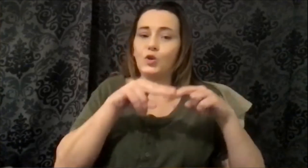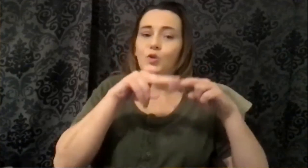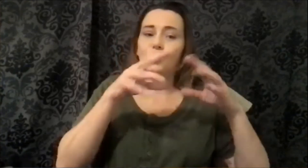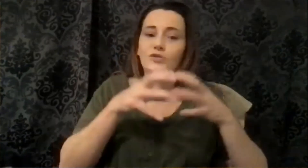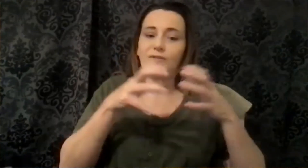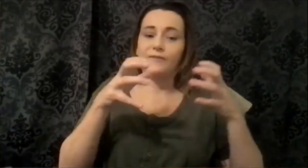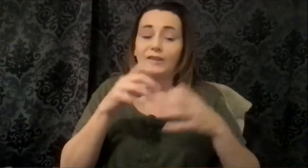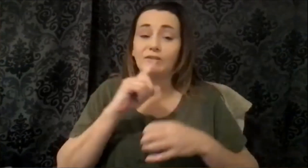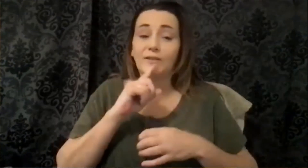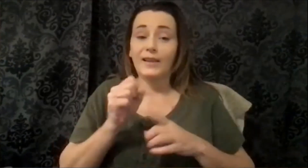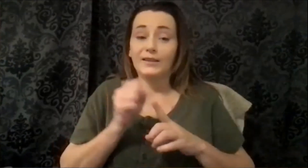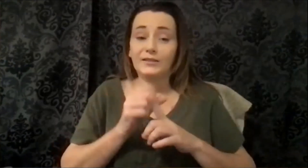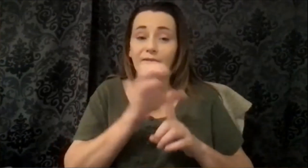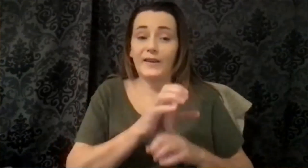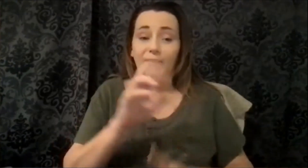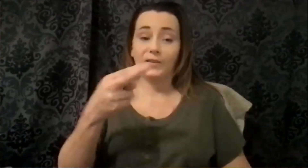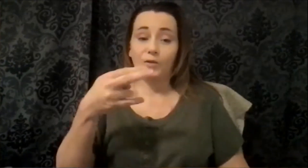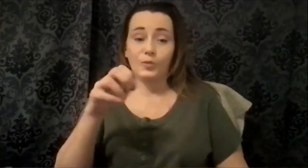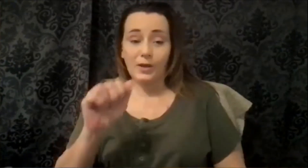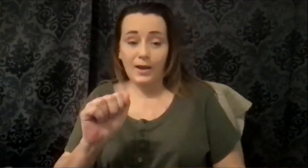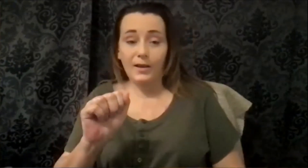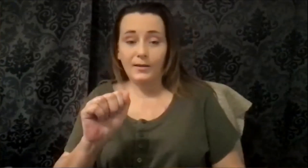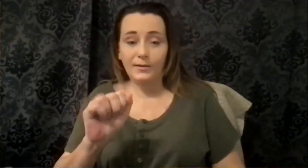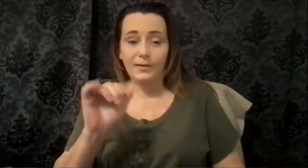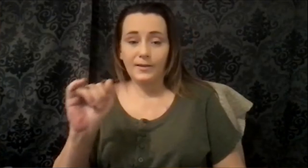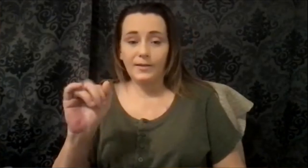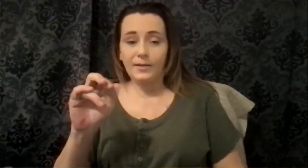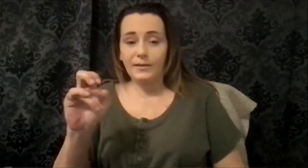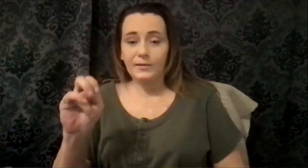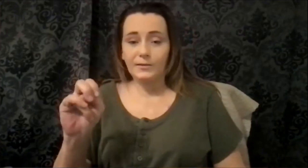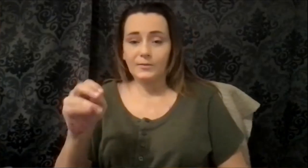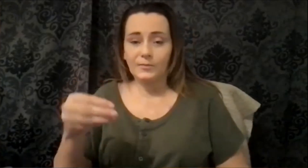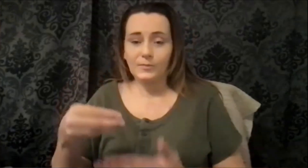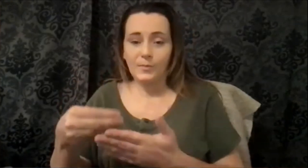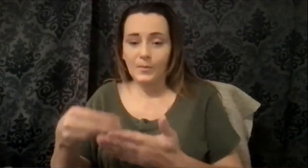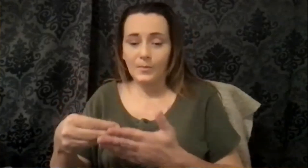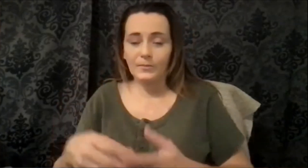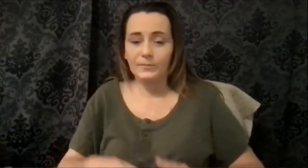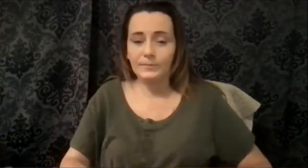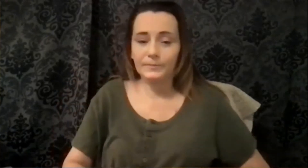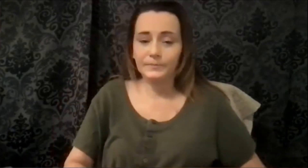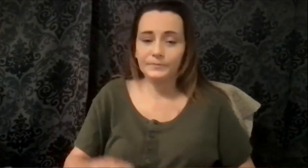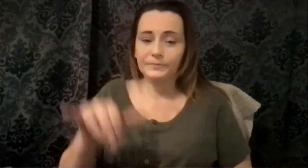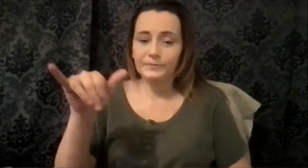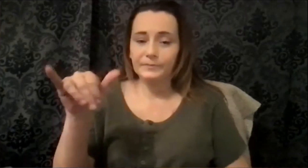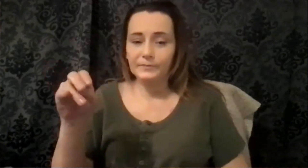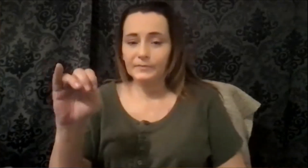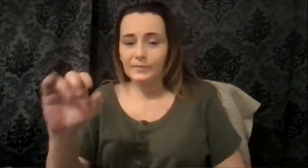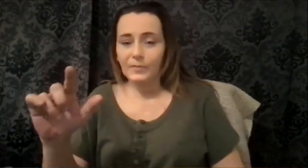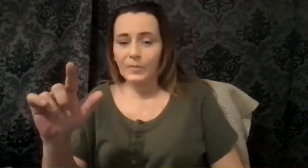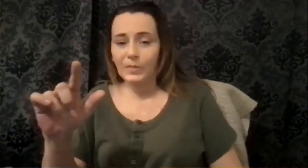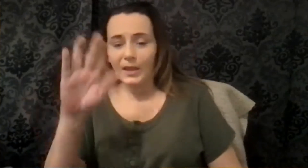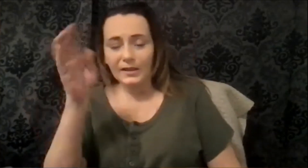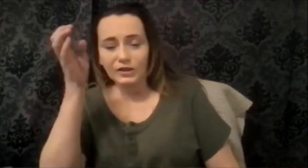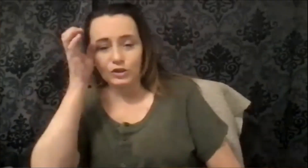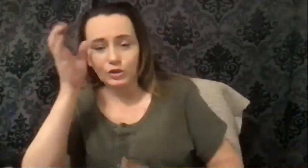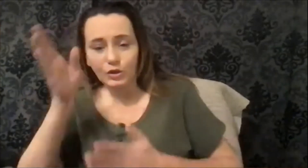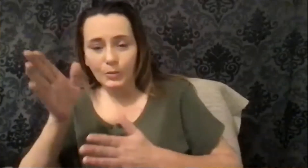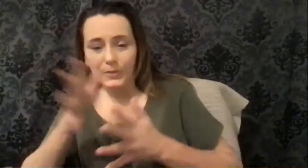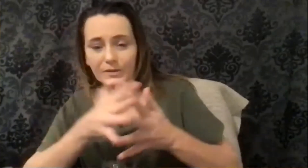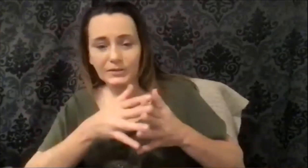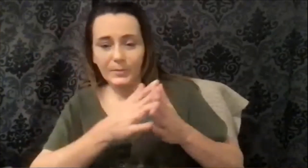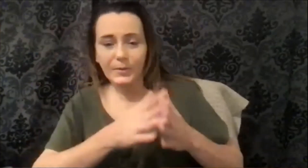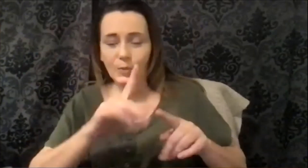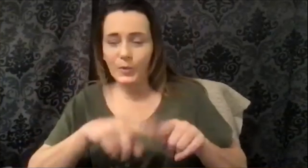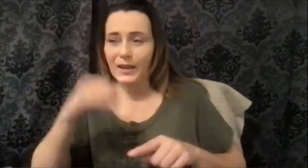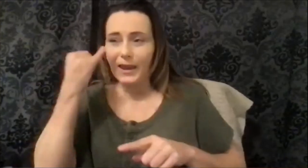and it's affecting the RIA, which is I think as Europeans or Americans, we can't even